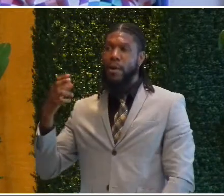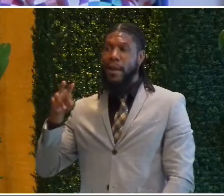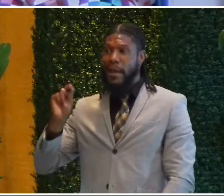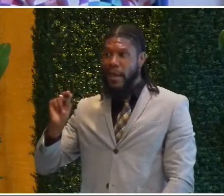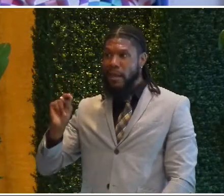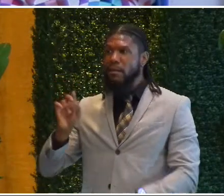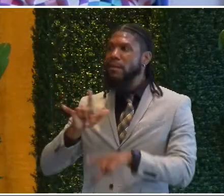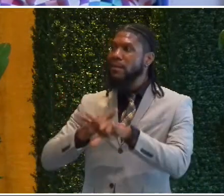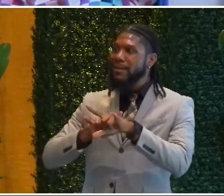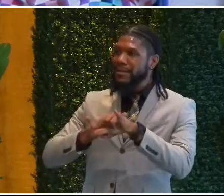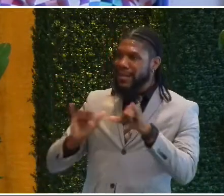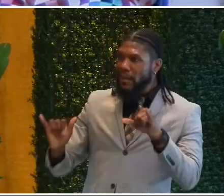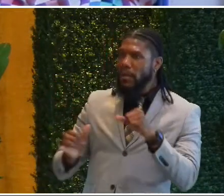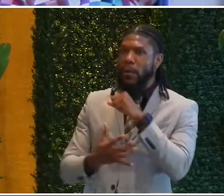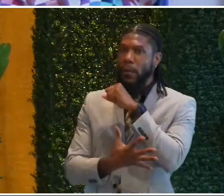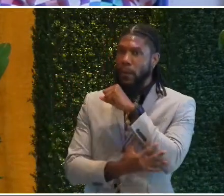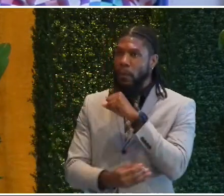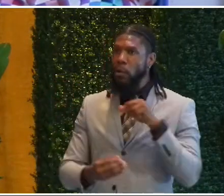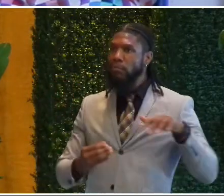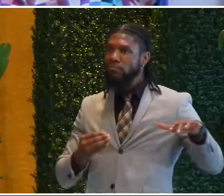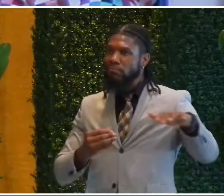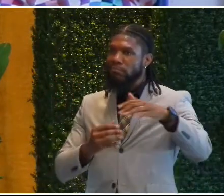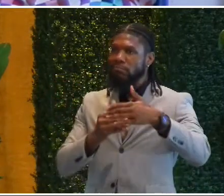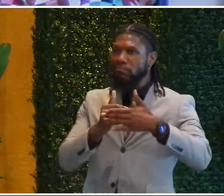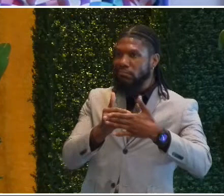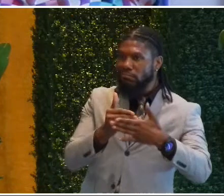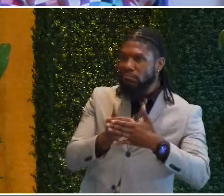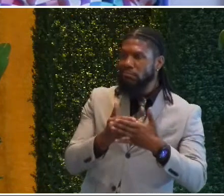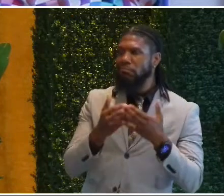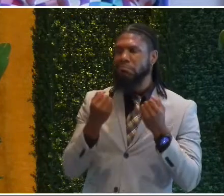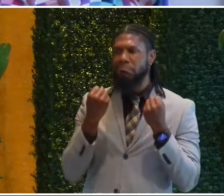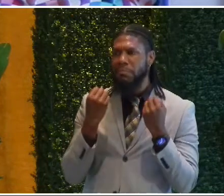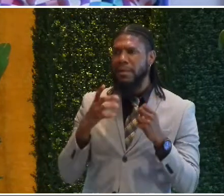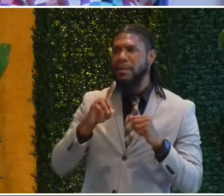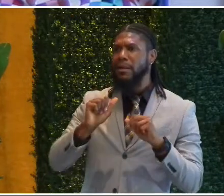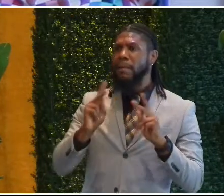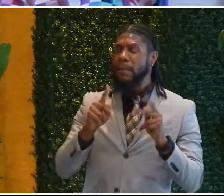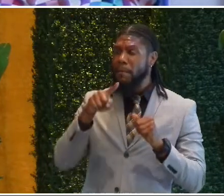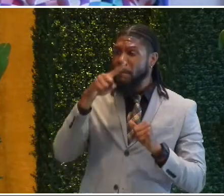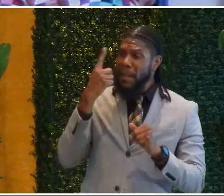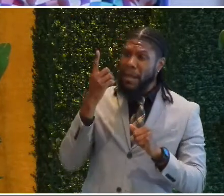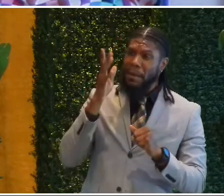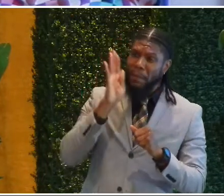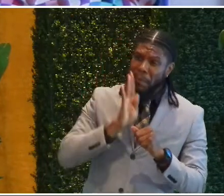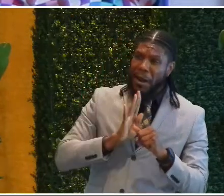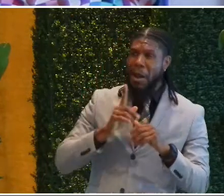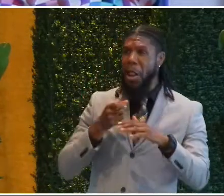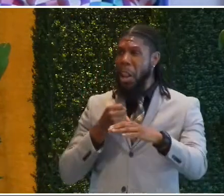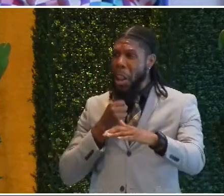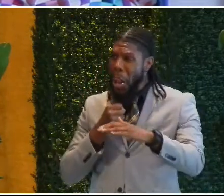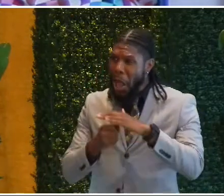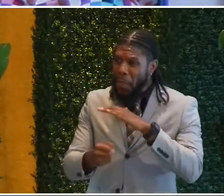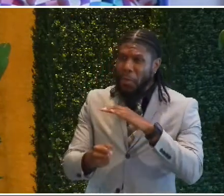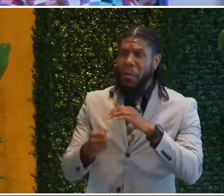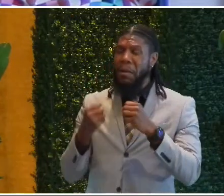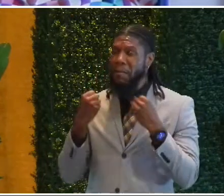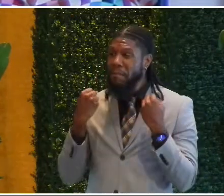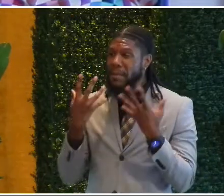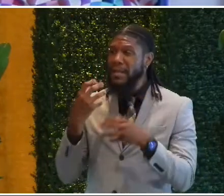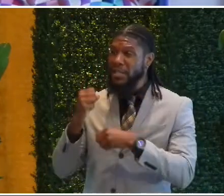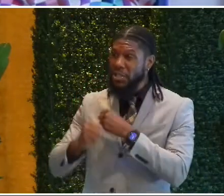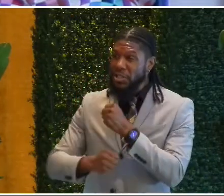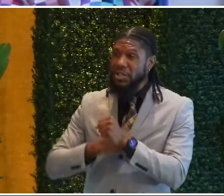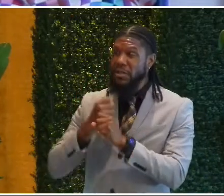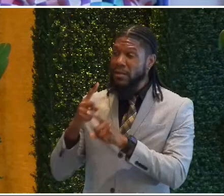neighborhoods. So you have a ton of disabled people, Black and brown disabled people, people have been locked away for centuries,